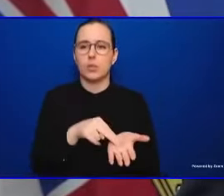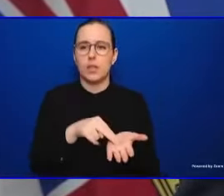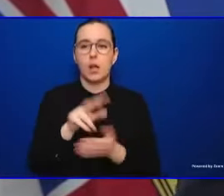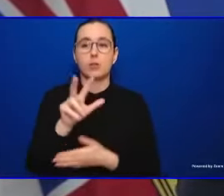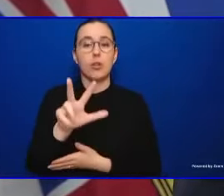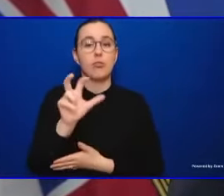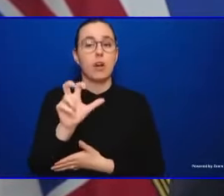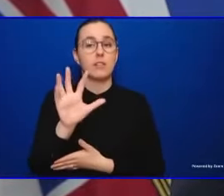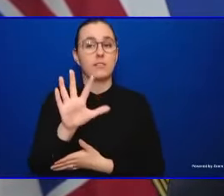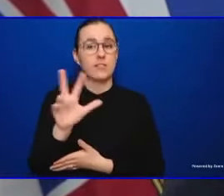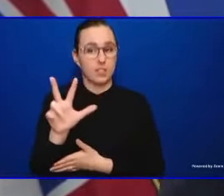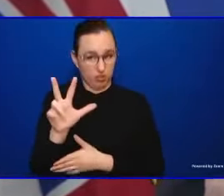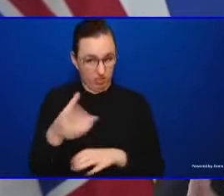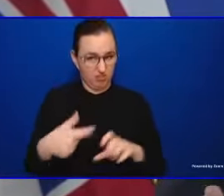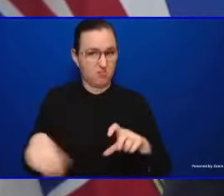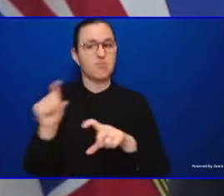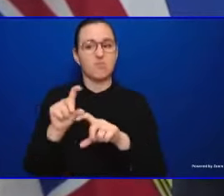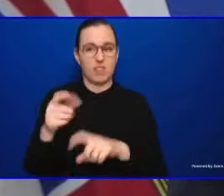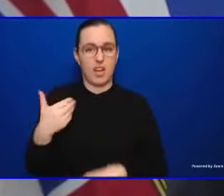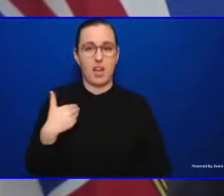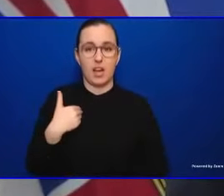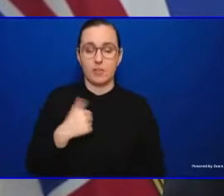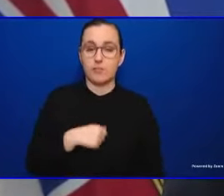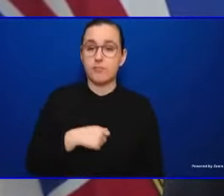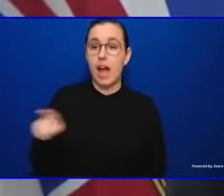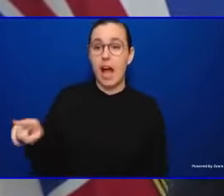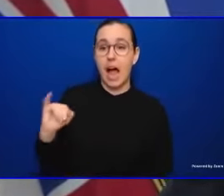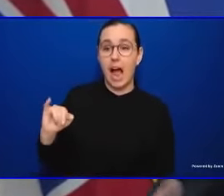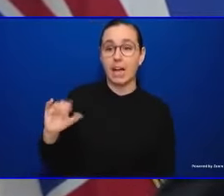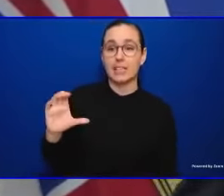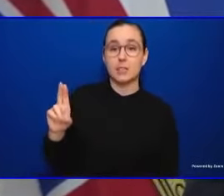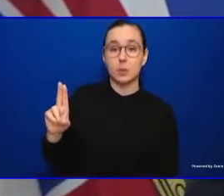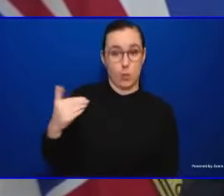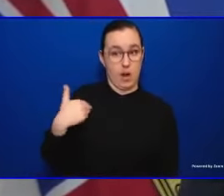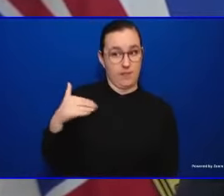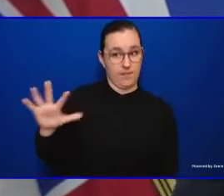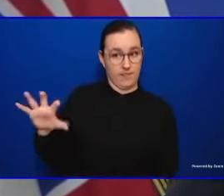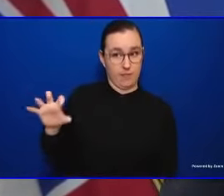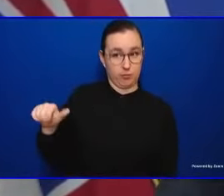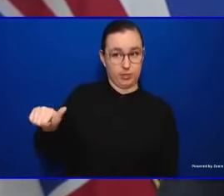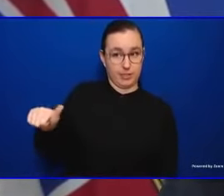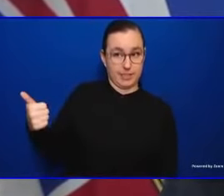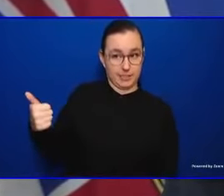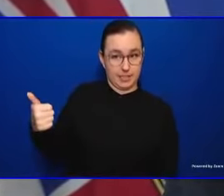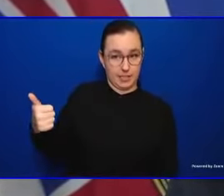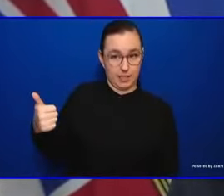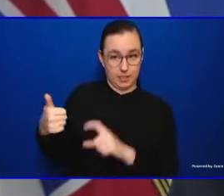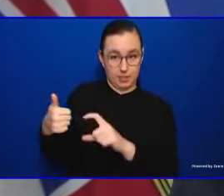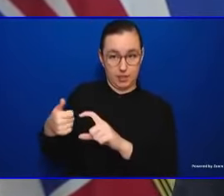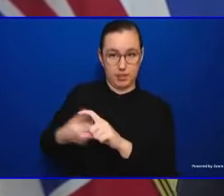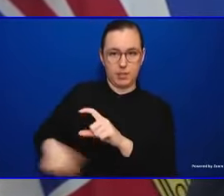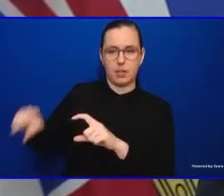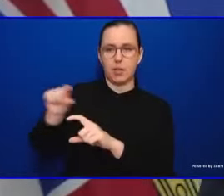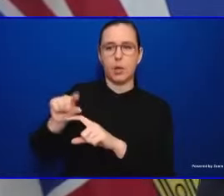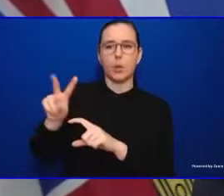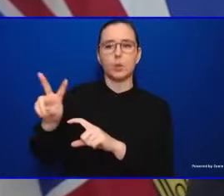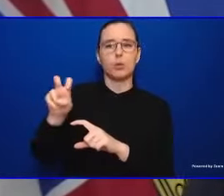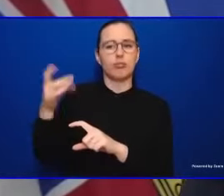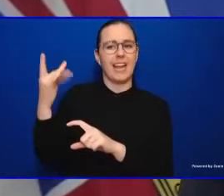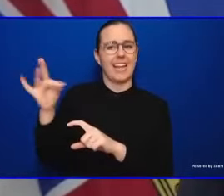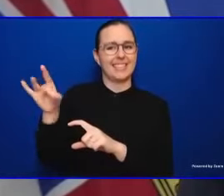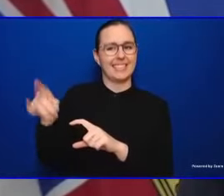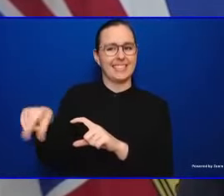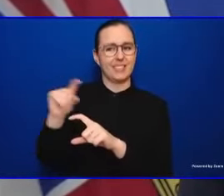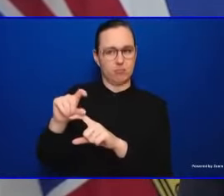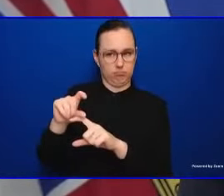critical care base beds. We have 2,818 surge critical care beds. I just want to take you through where